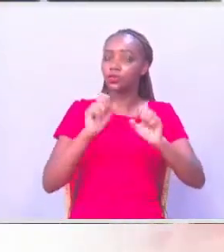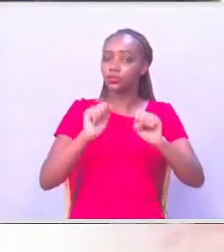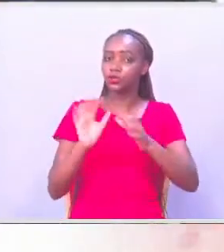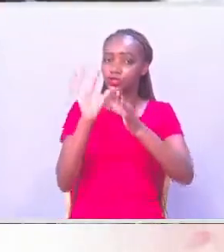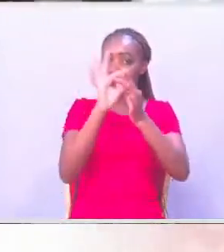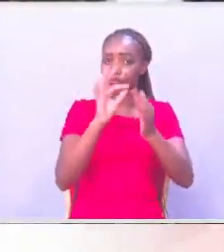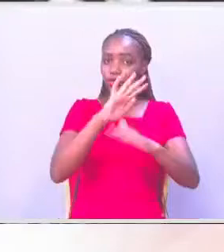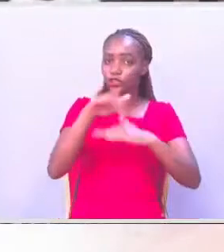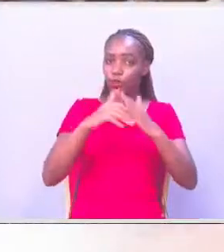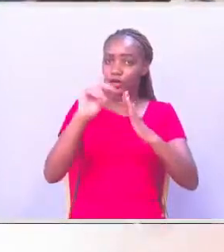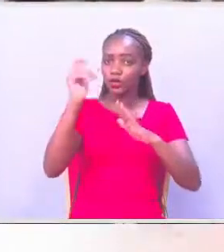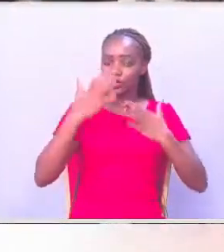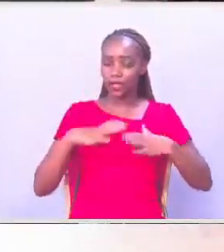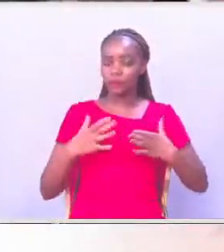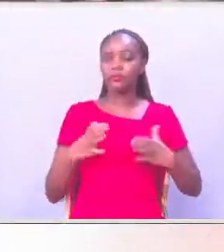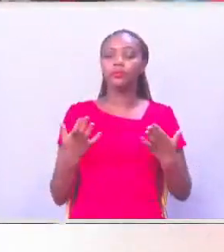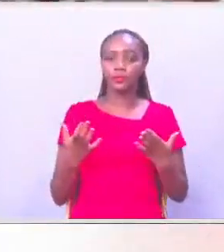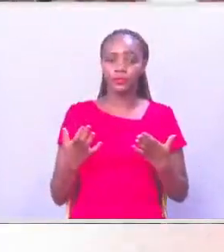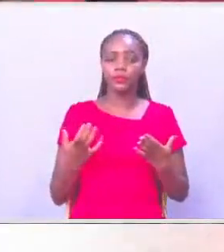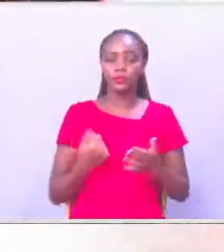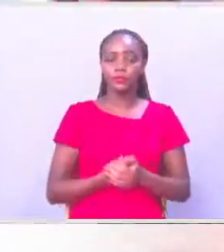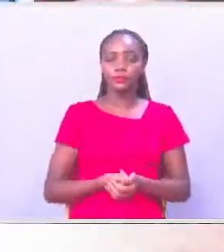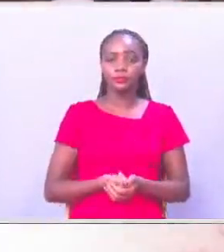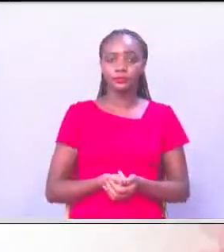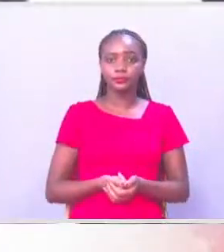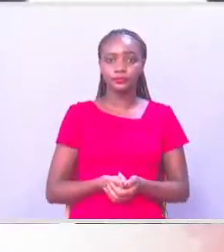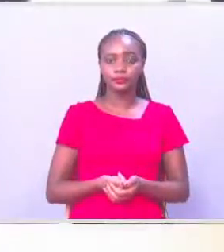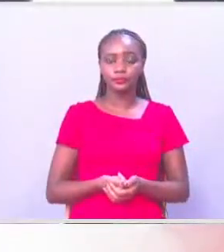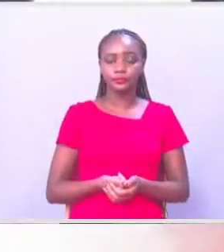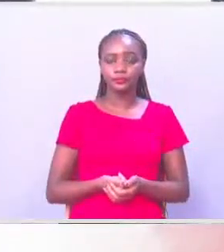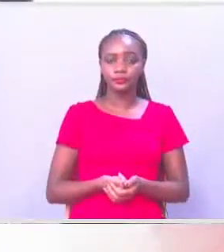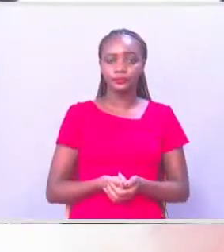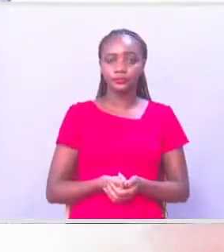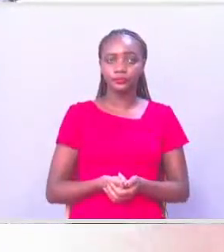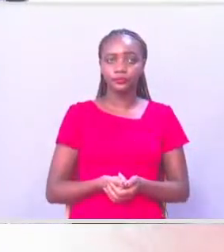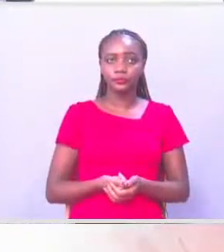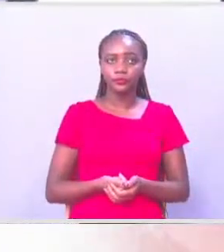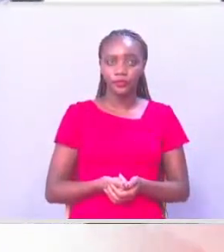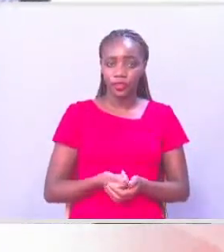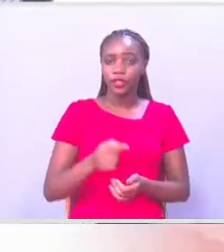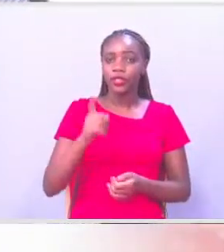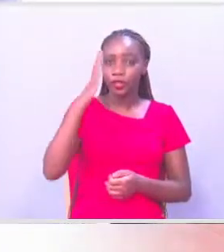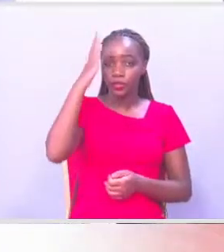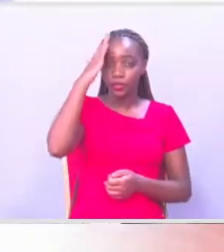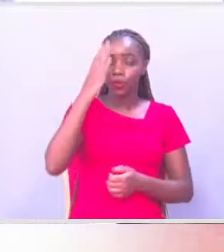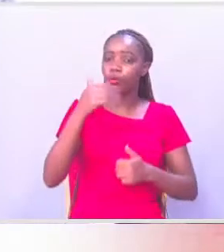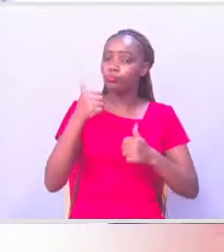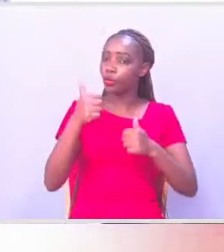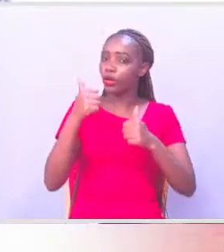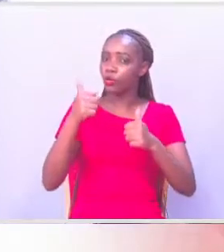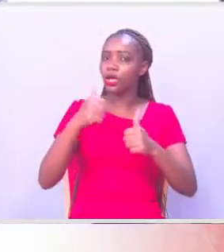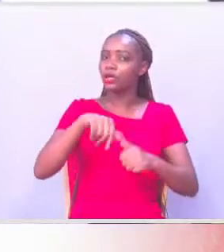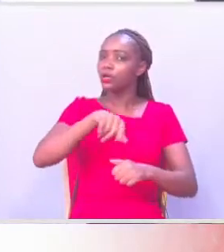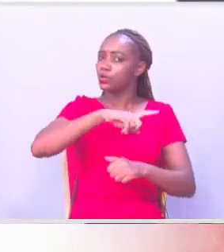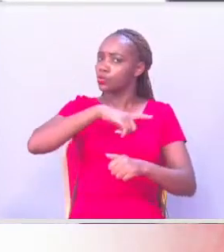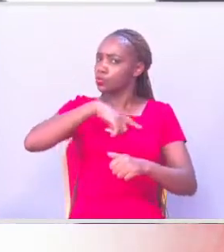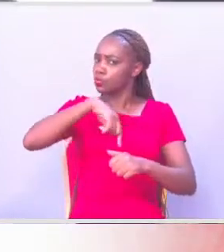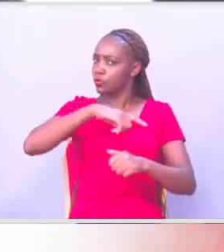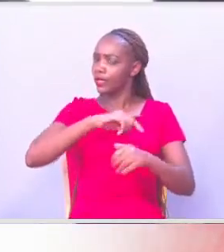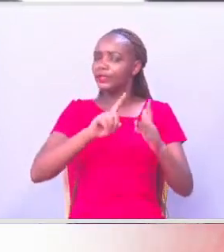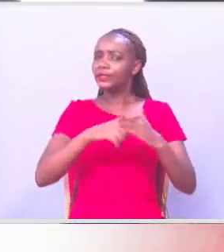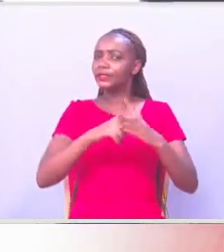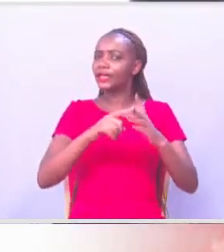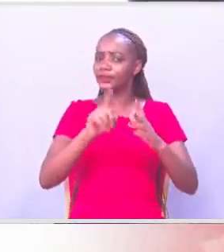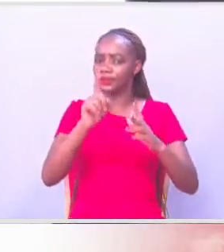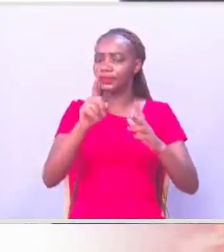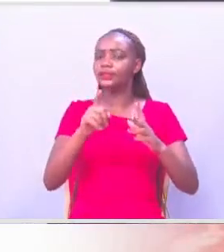Kenyans as it was envisioned by our founding fathers. Na kama vile mnajua tulianzisha hii mambo ya